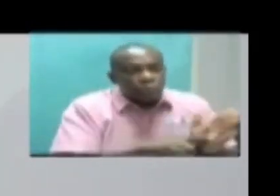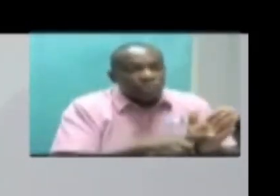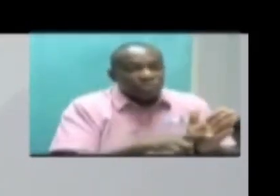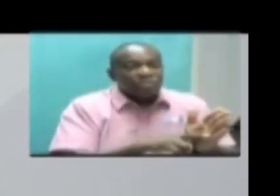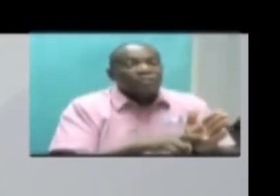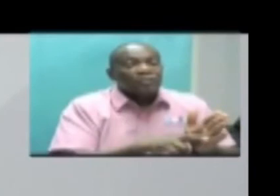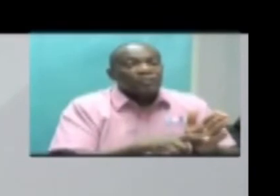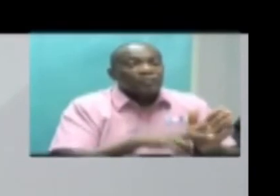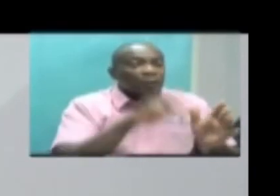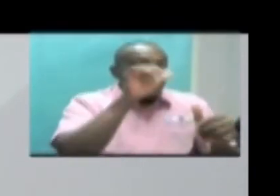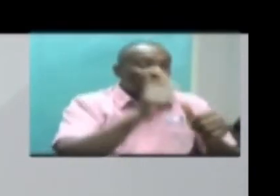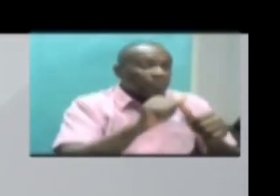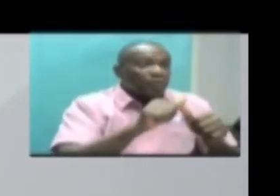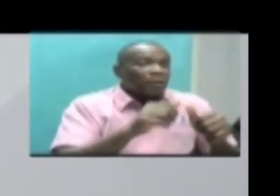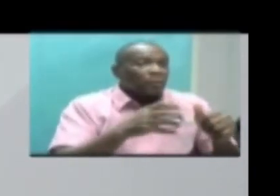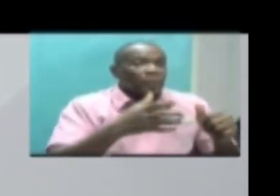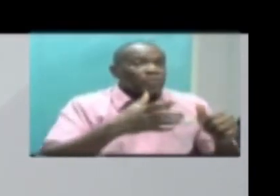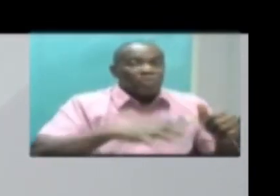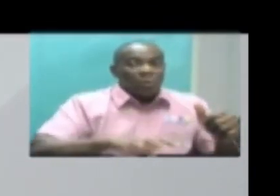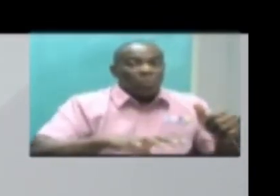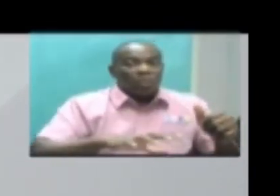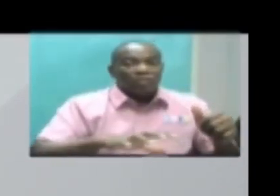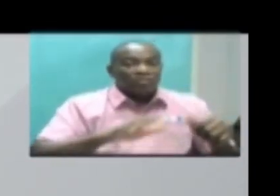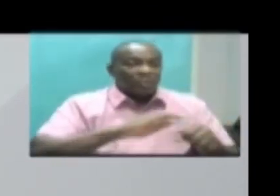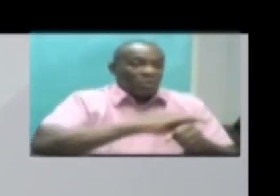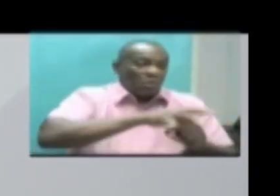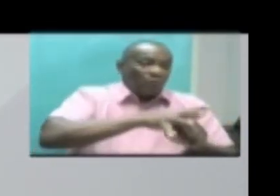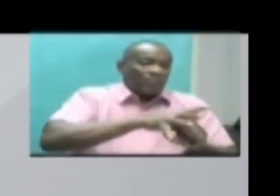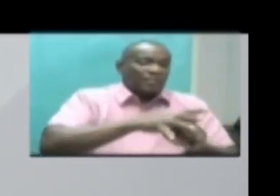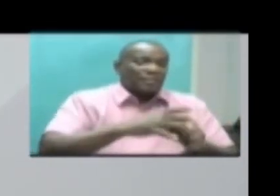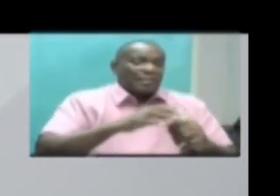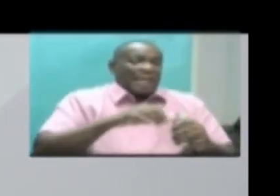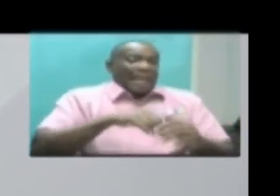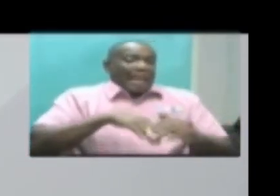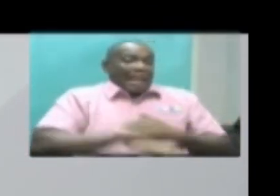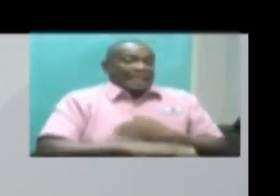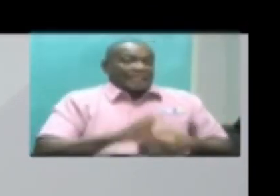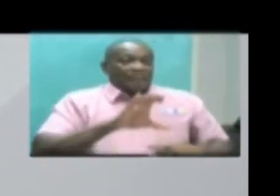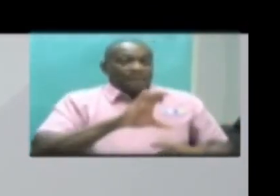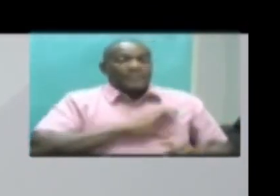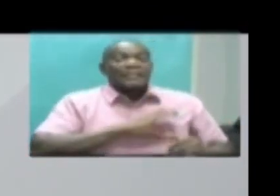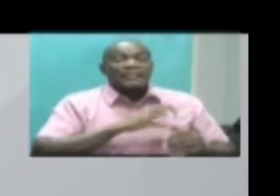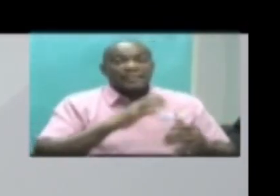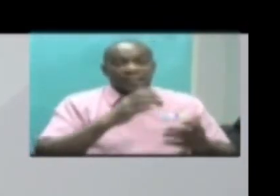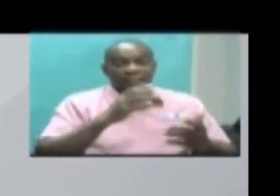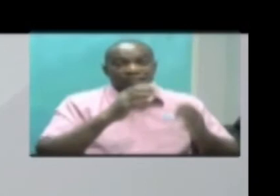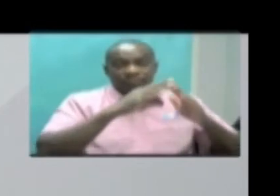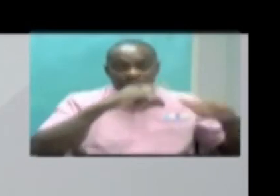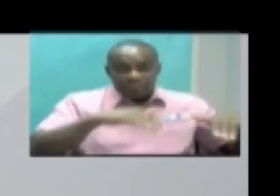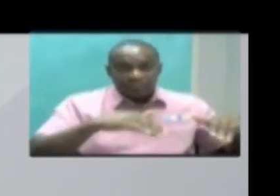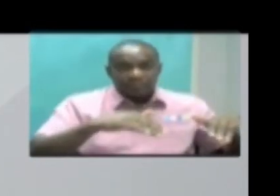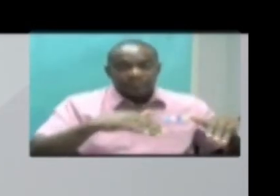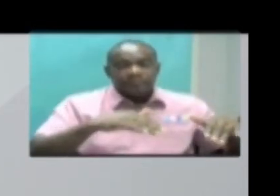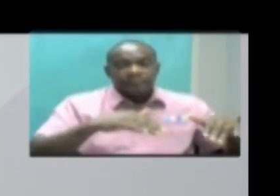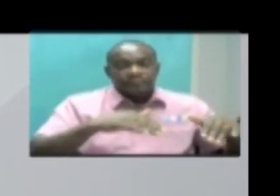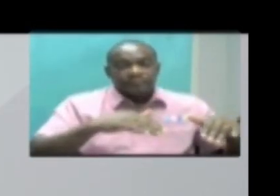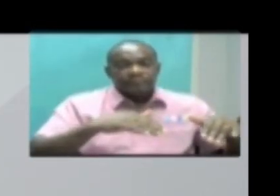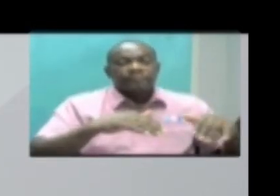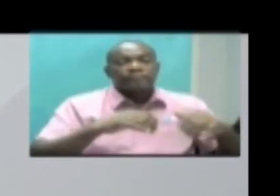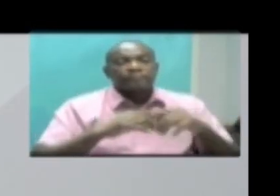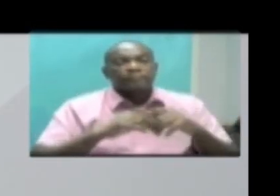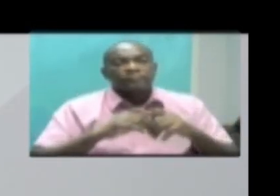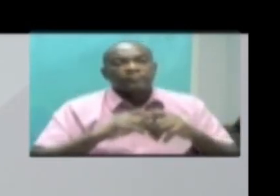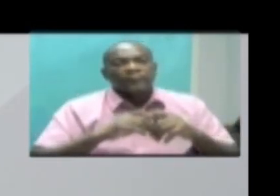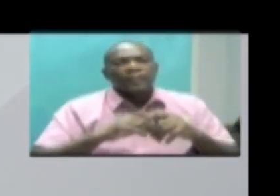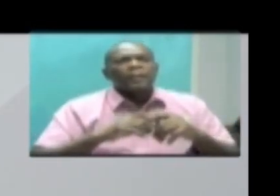our situation. We have to prepare for that also. So there are some other things. So we'll talk about the numbers and whatnot that persons could get in, because